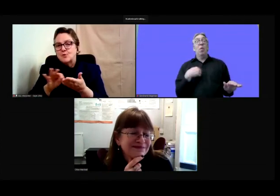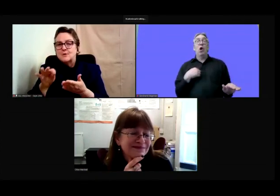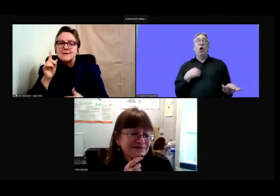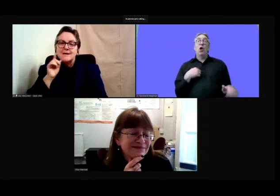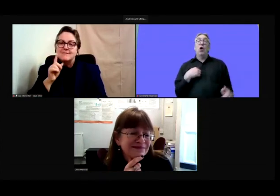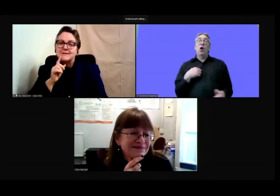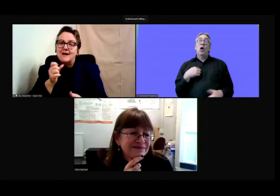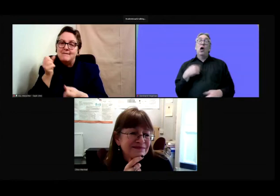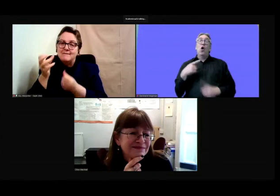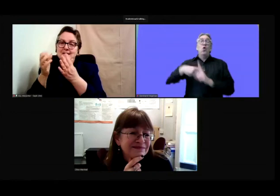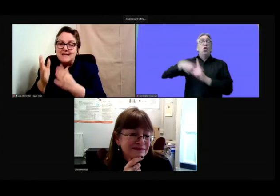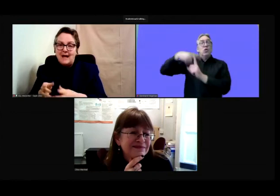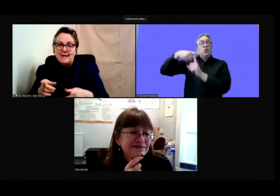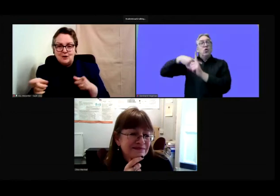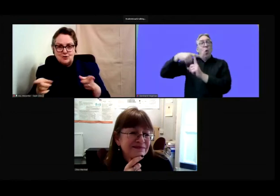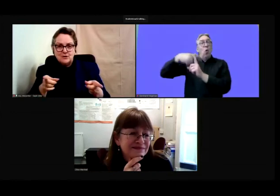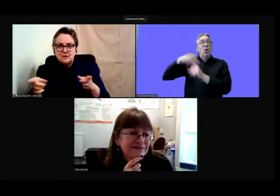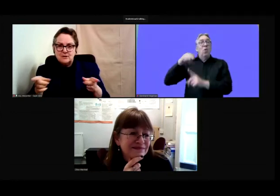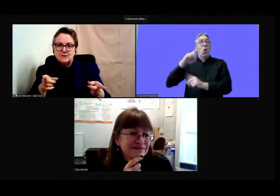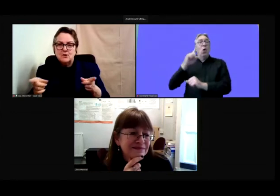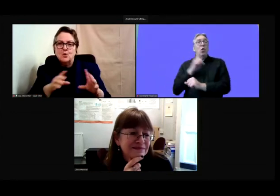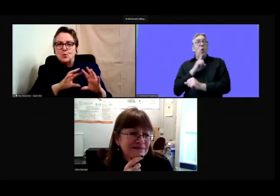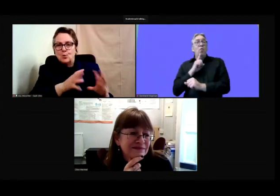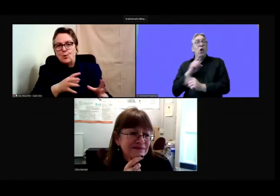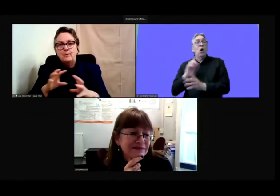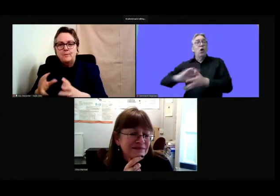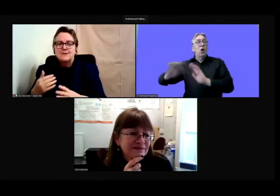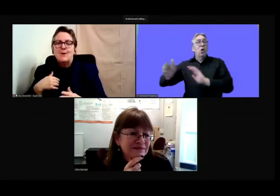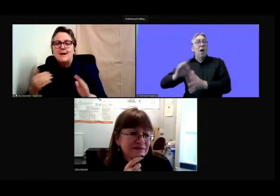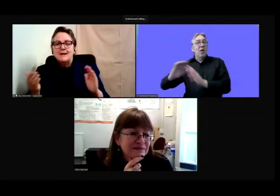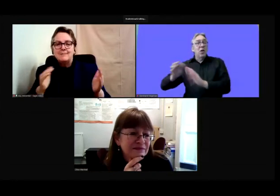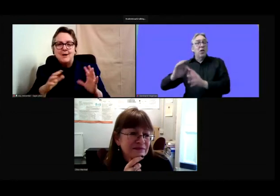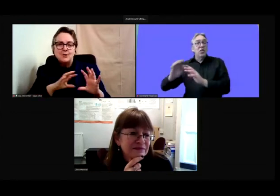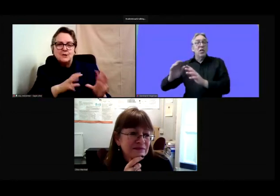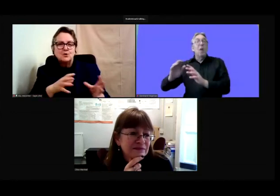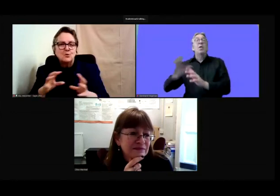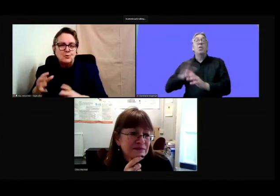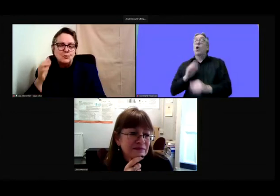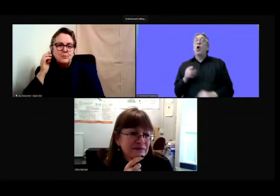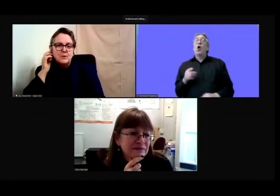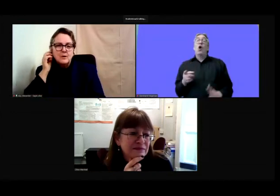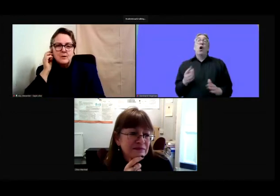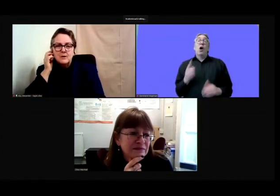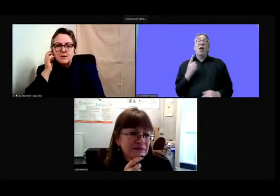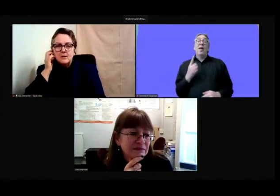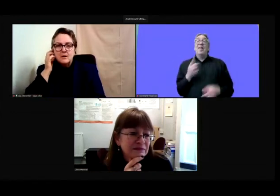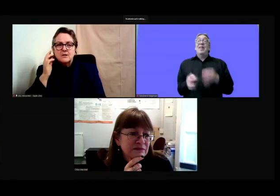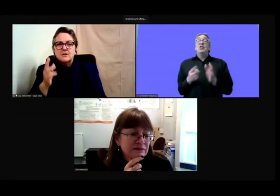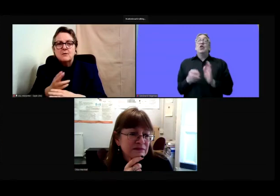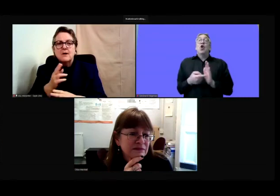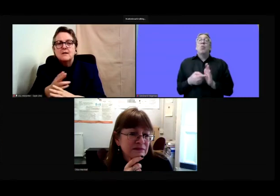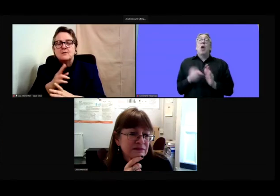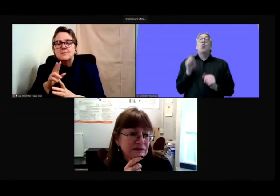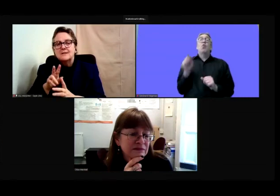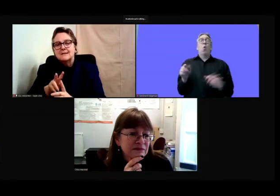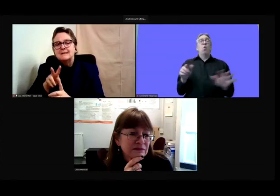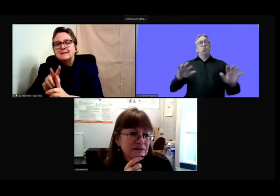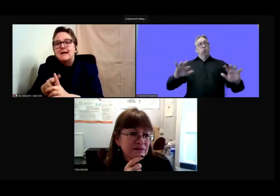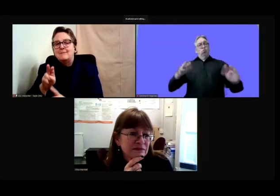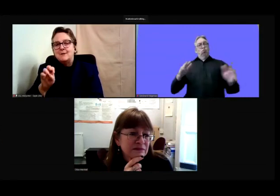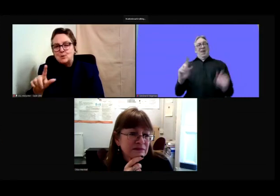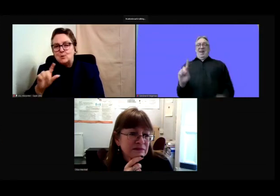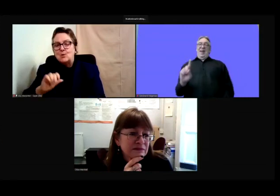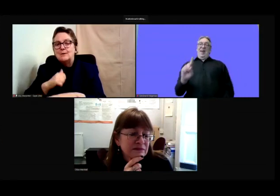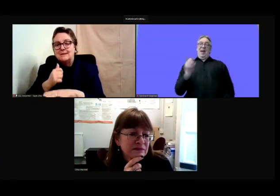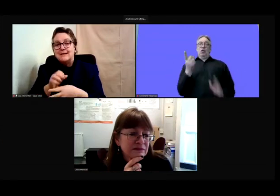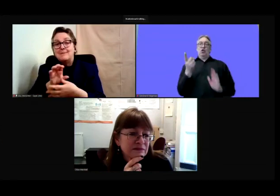signers to have a comparison. So I simply used basically this assignment tool to have like sort of criteria and then